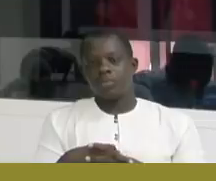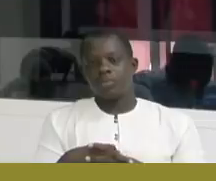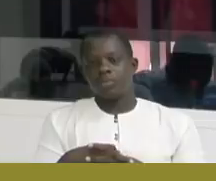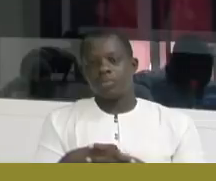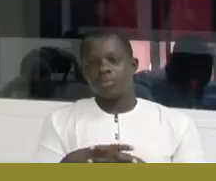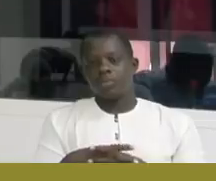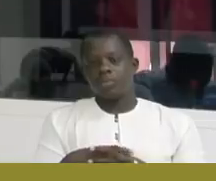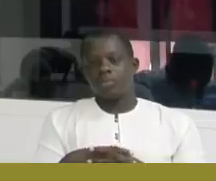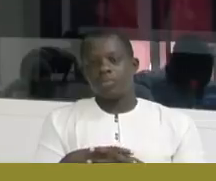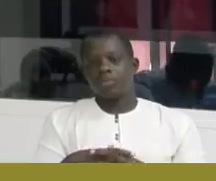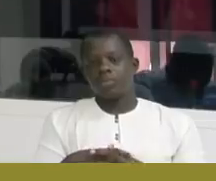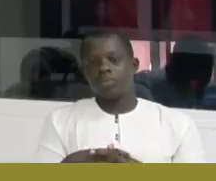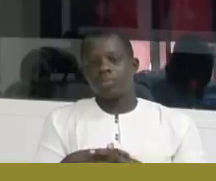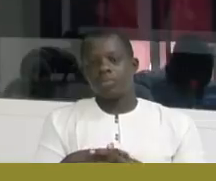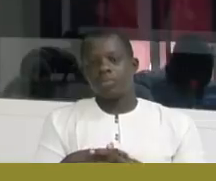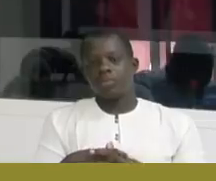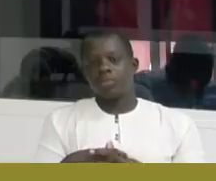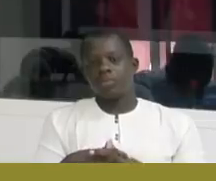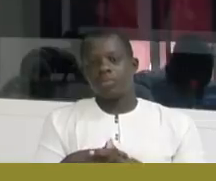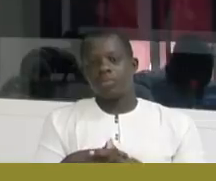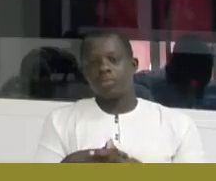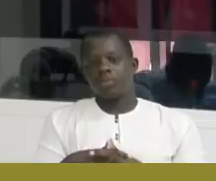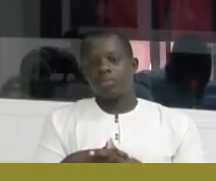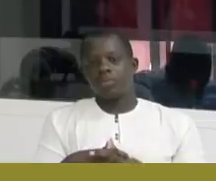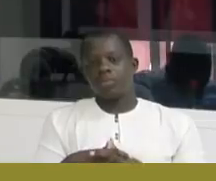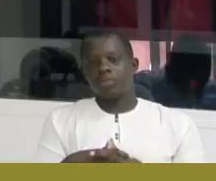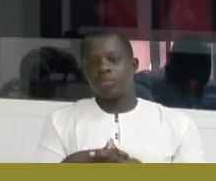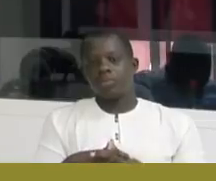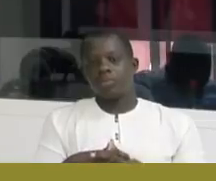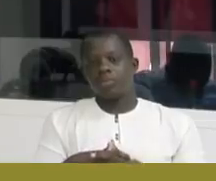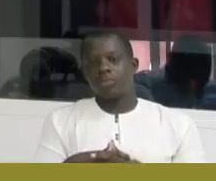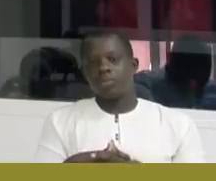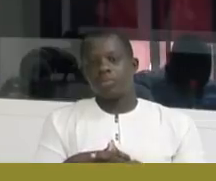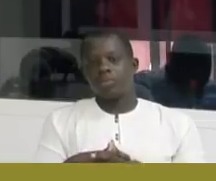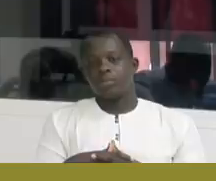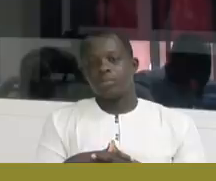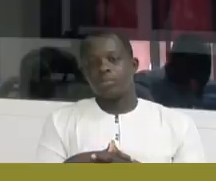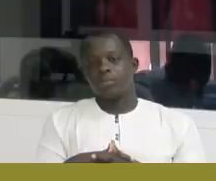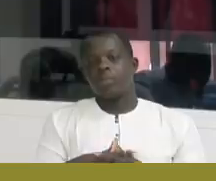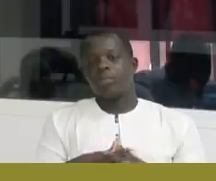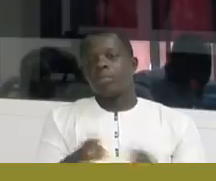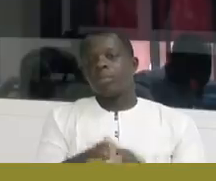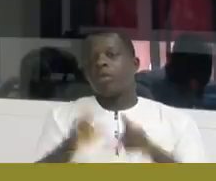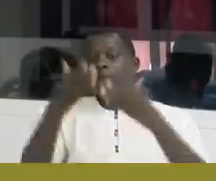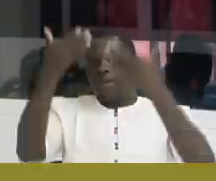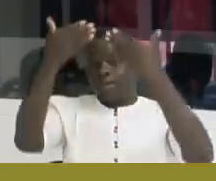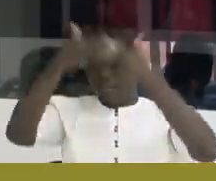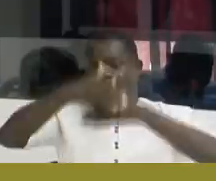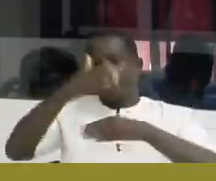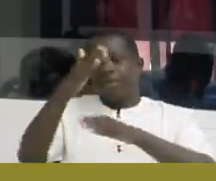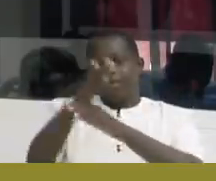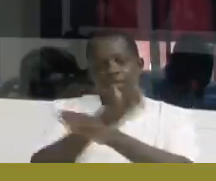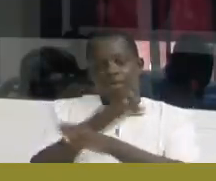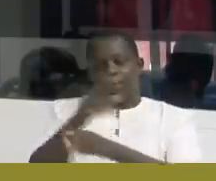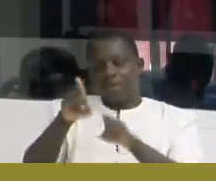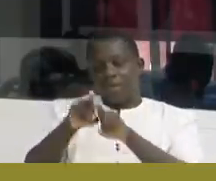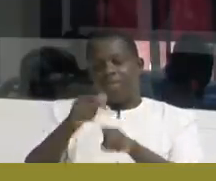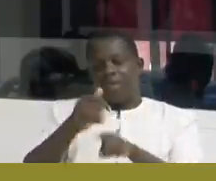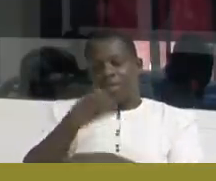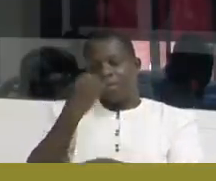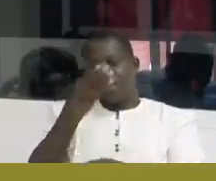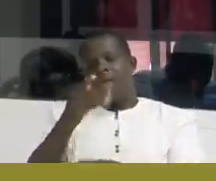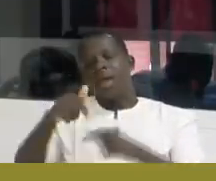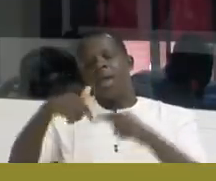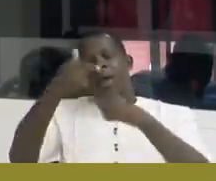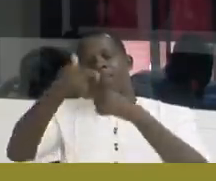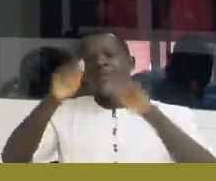yes, sir. Go ahead. Then the night before, like I said, after